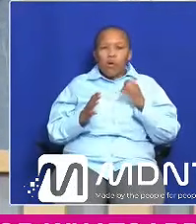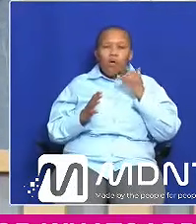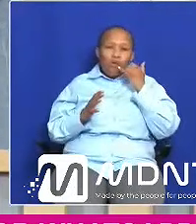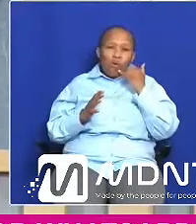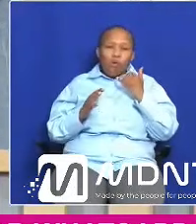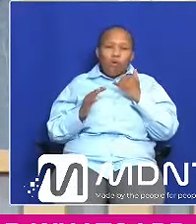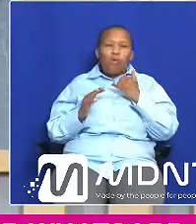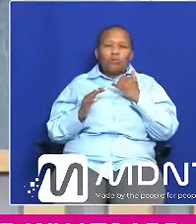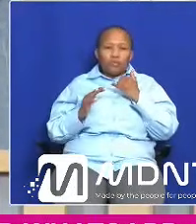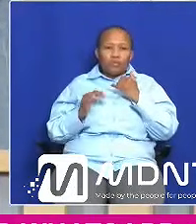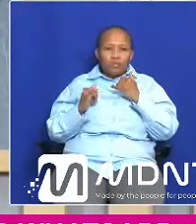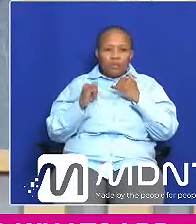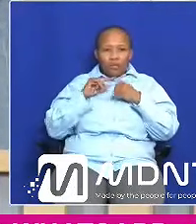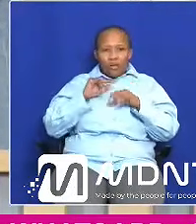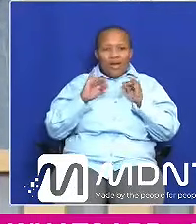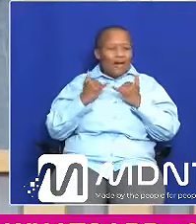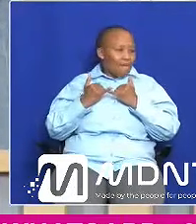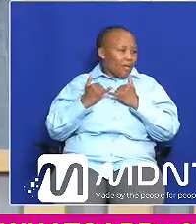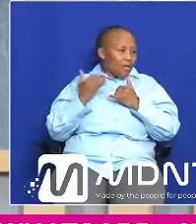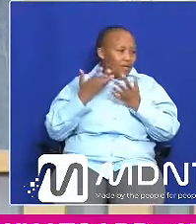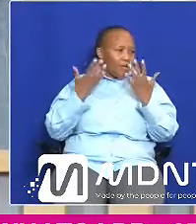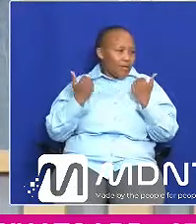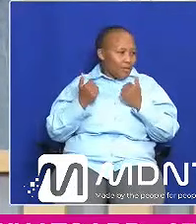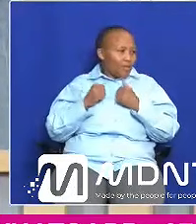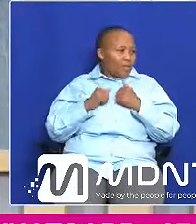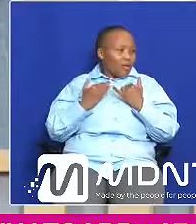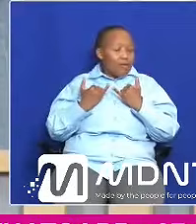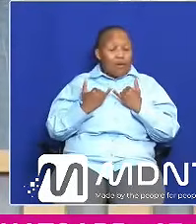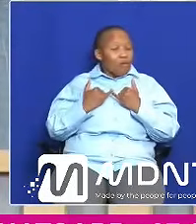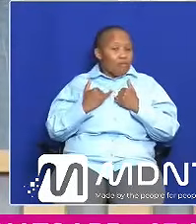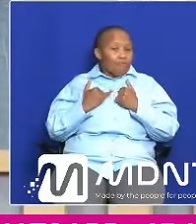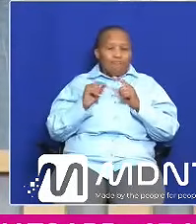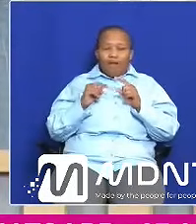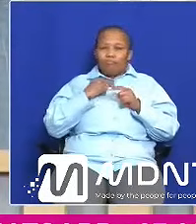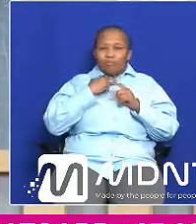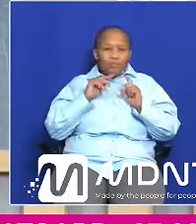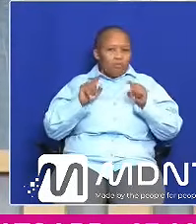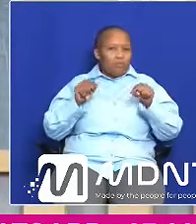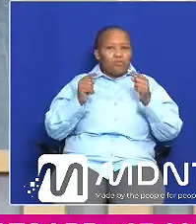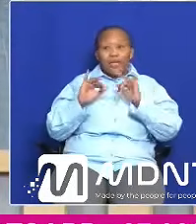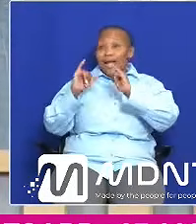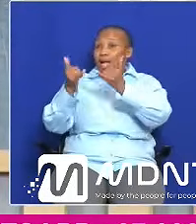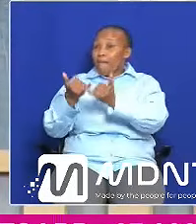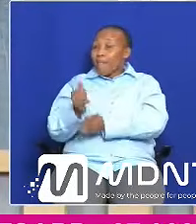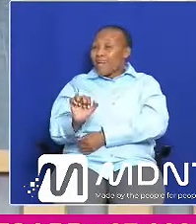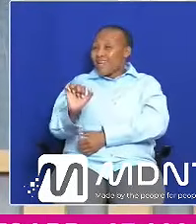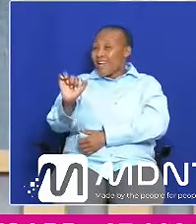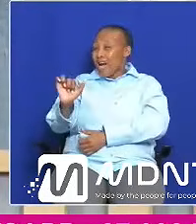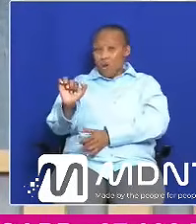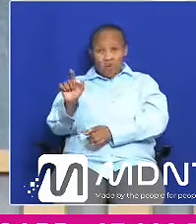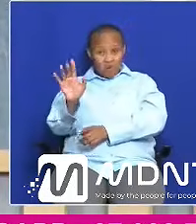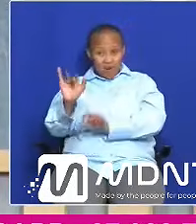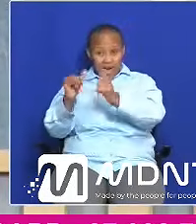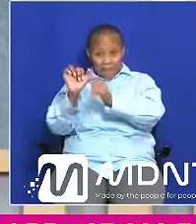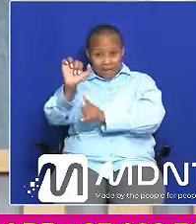business dealings, so you'll not be in a position to explain why your companies receive money from this particular company.